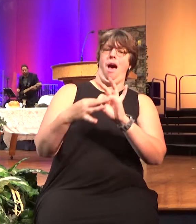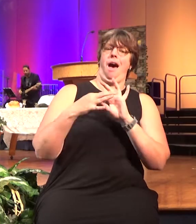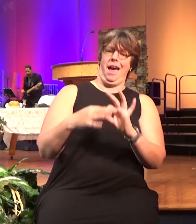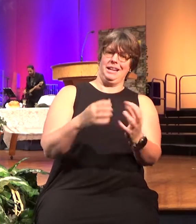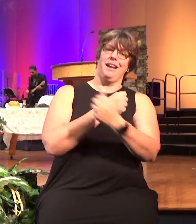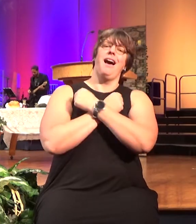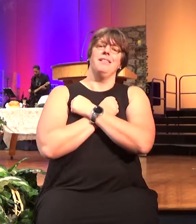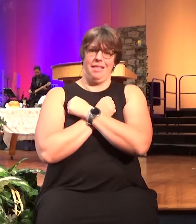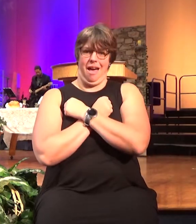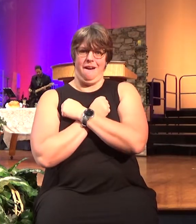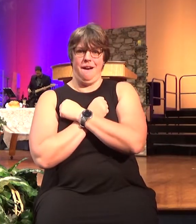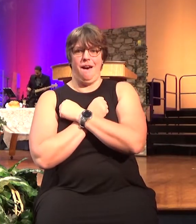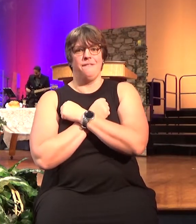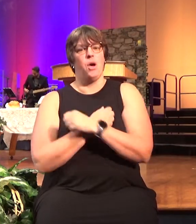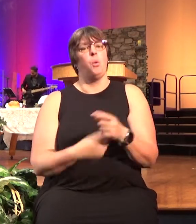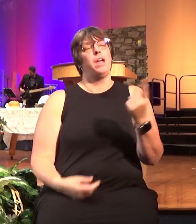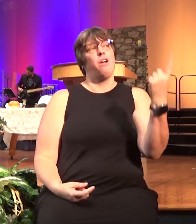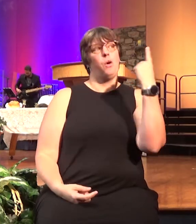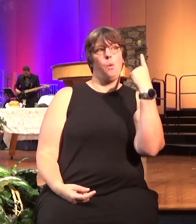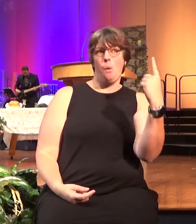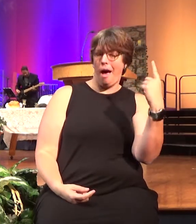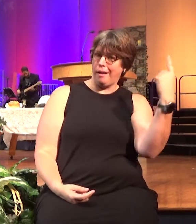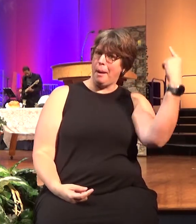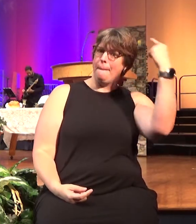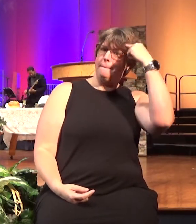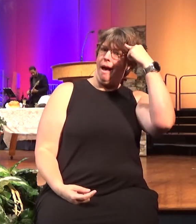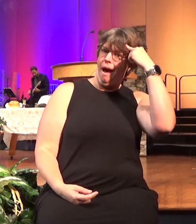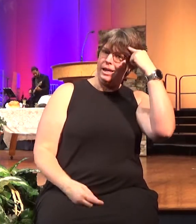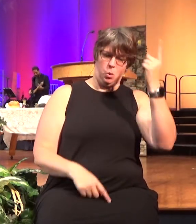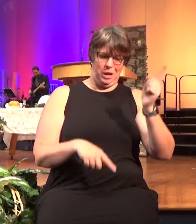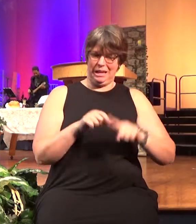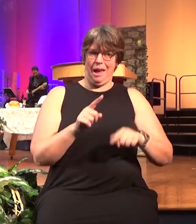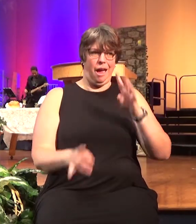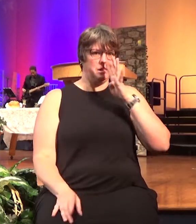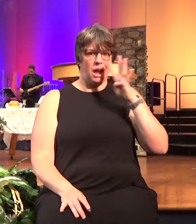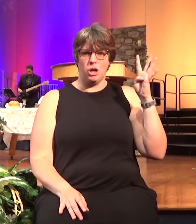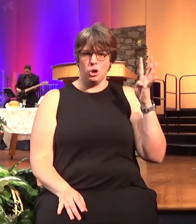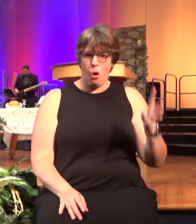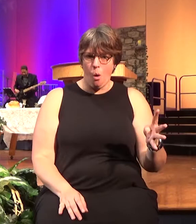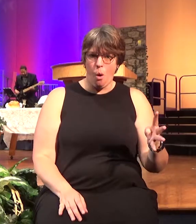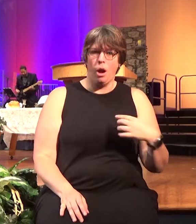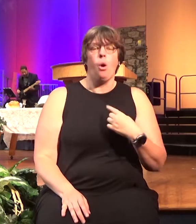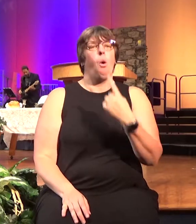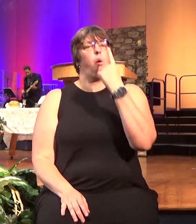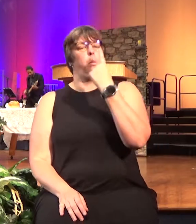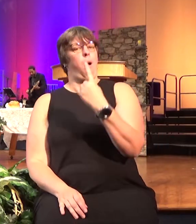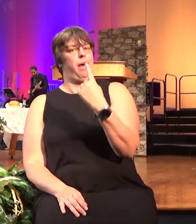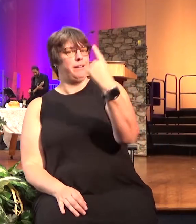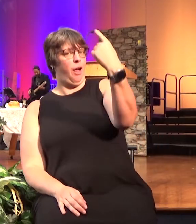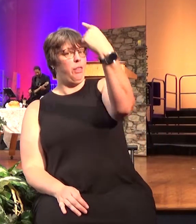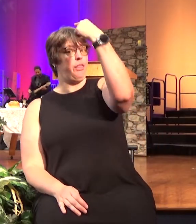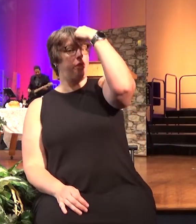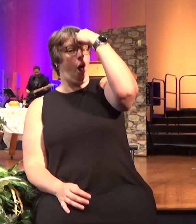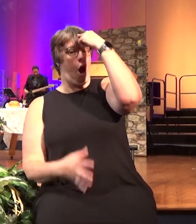I have, and all that I circulate. And so it is.